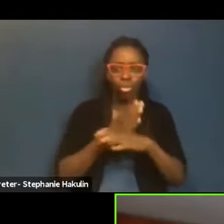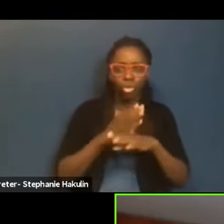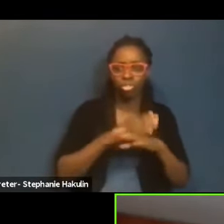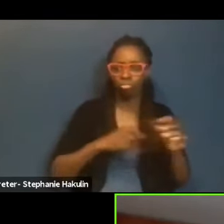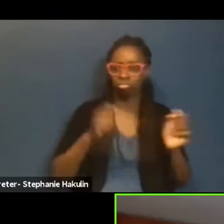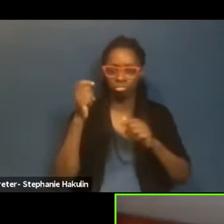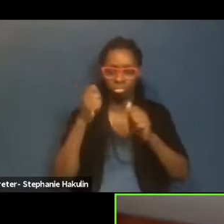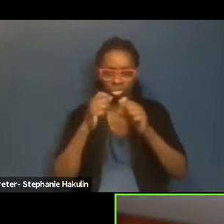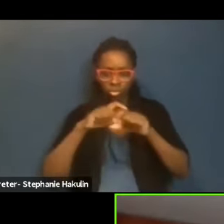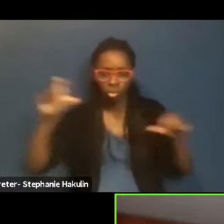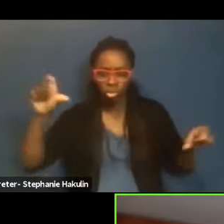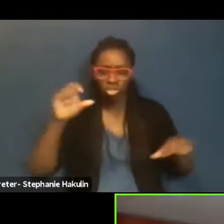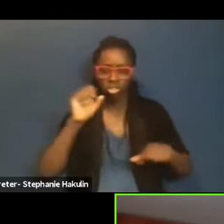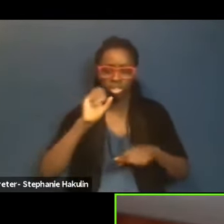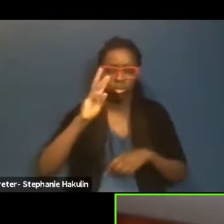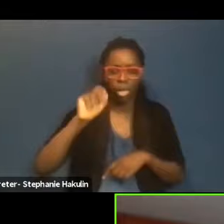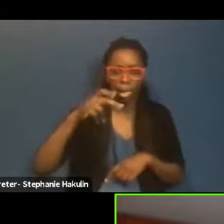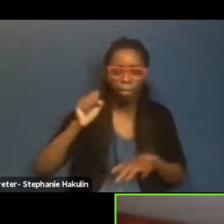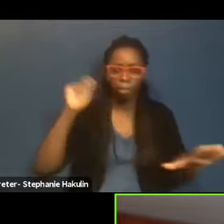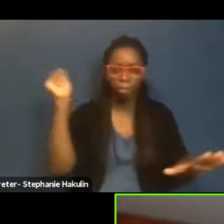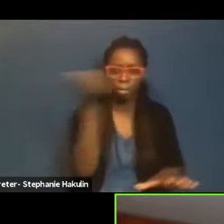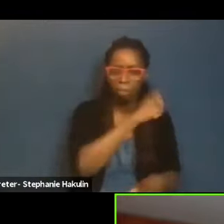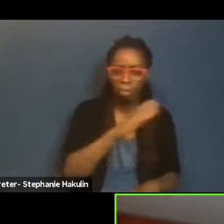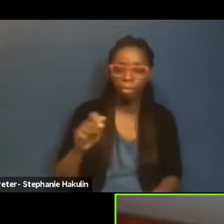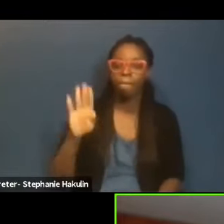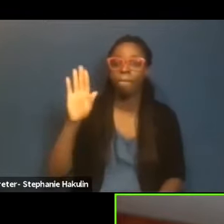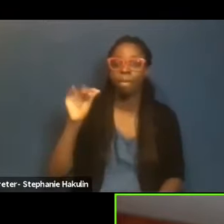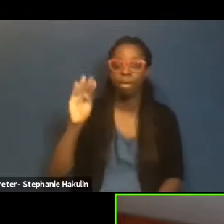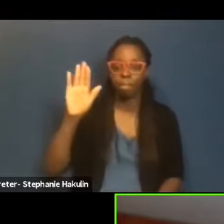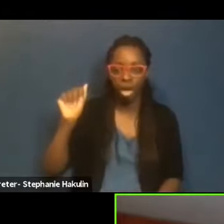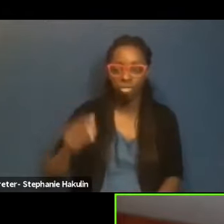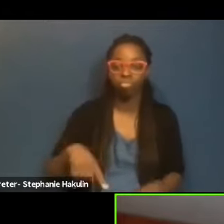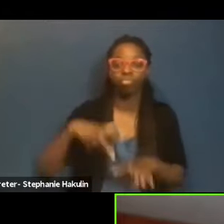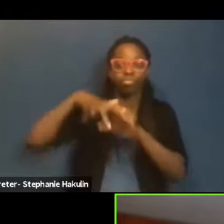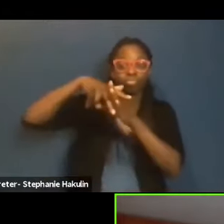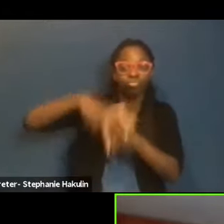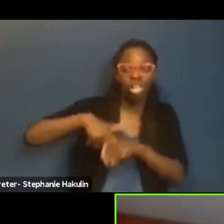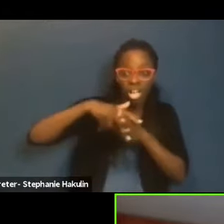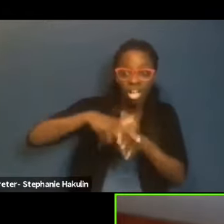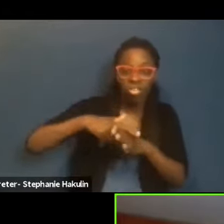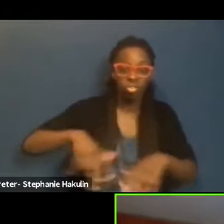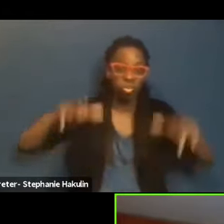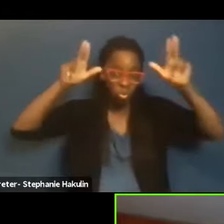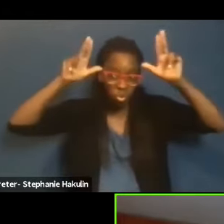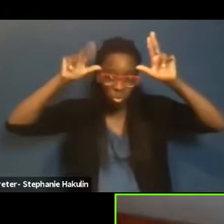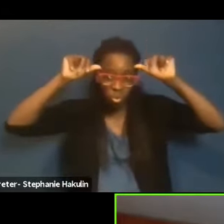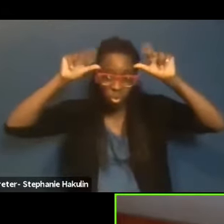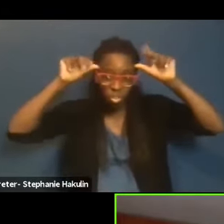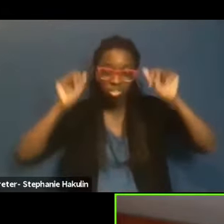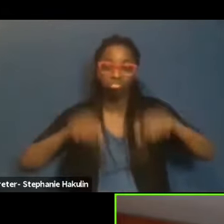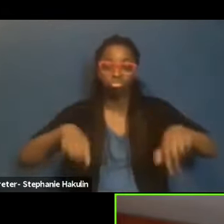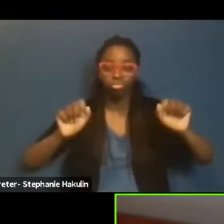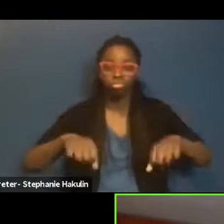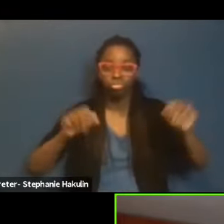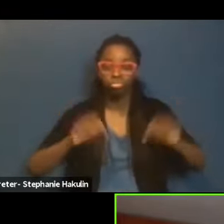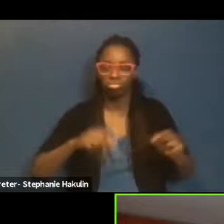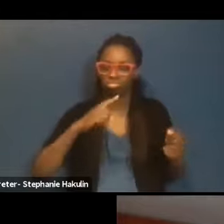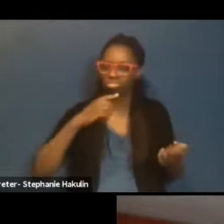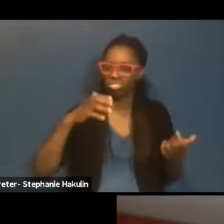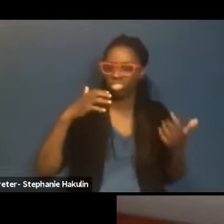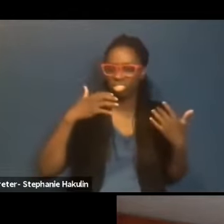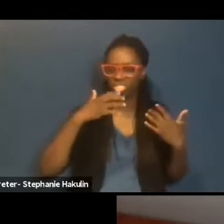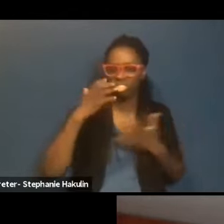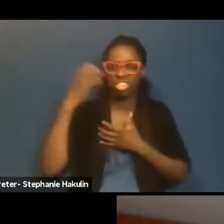on foot, on horseback, on jet skis, on yoga mats, on motorcycles, relentlessly shouting at the entrance of the old Spanish